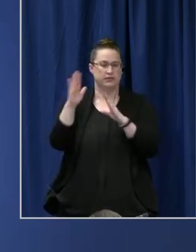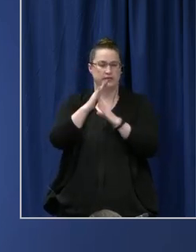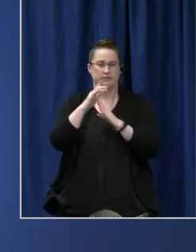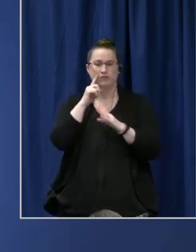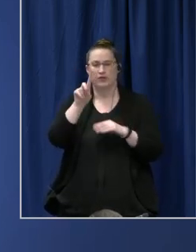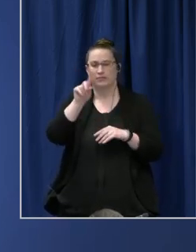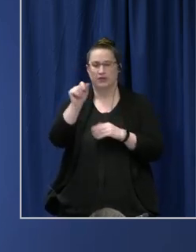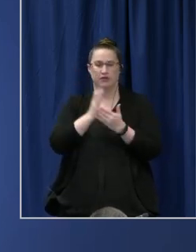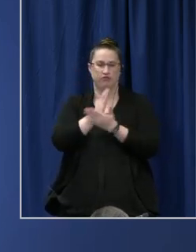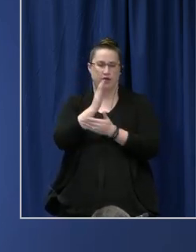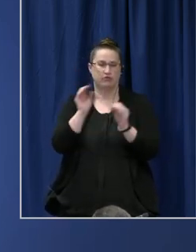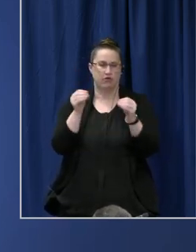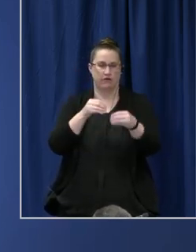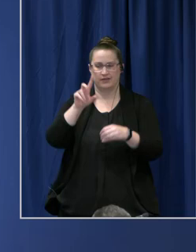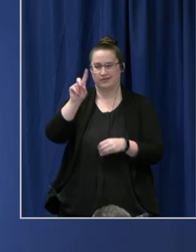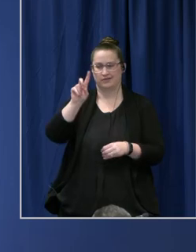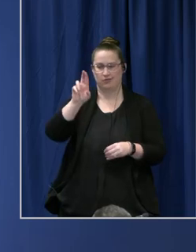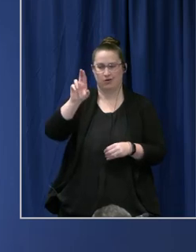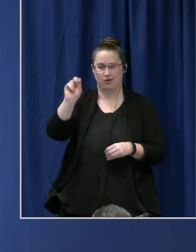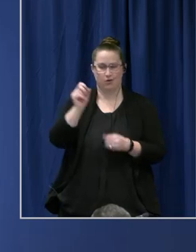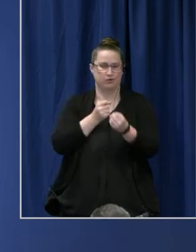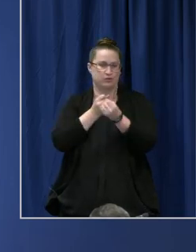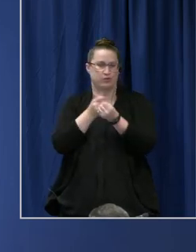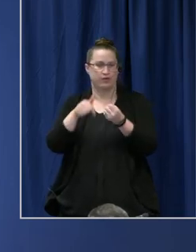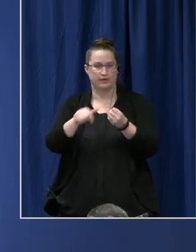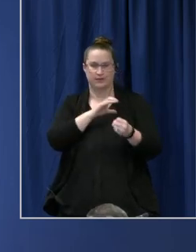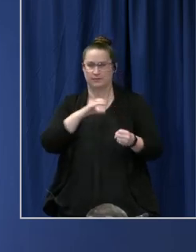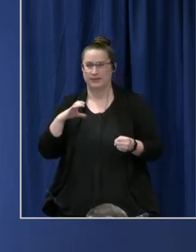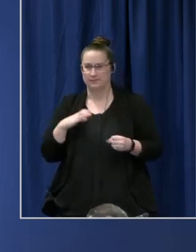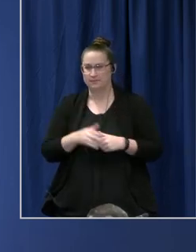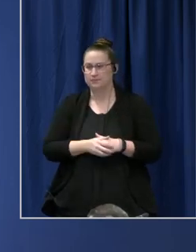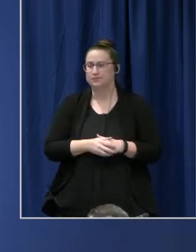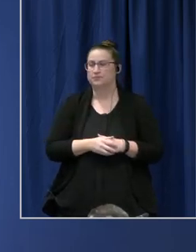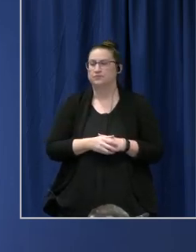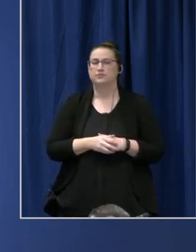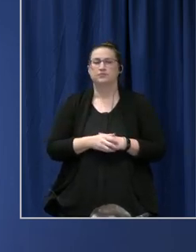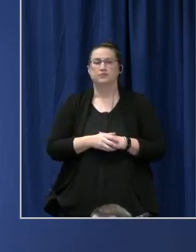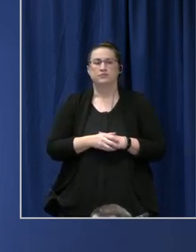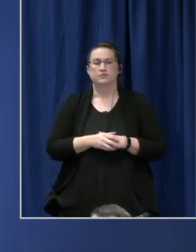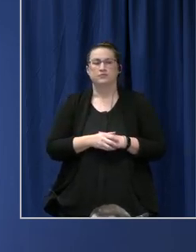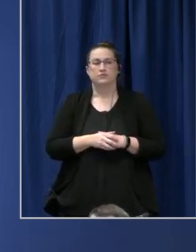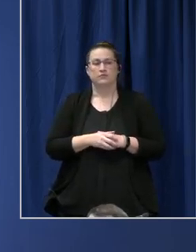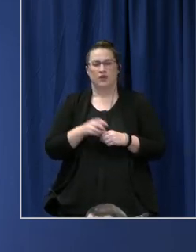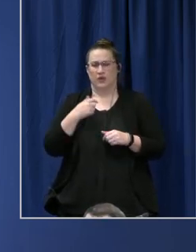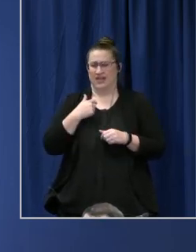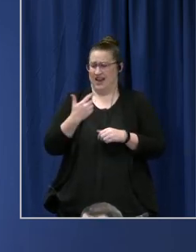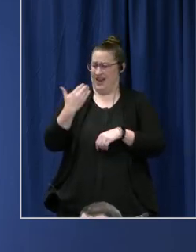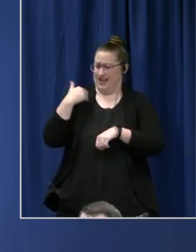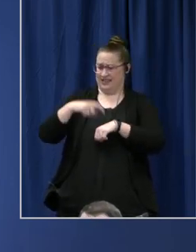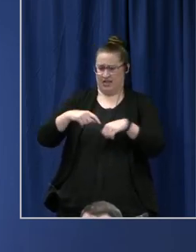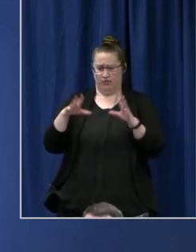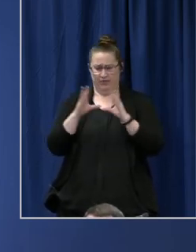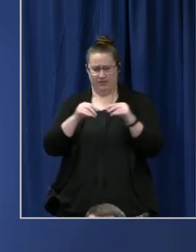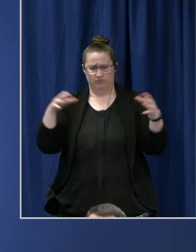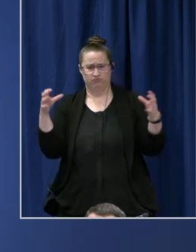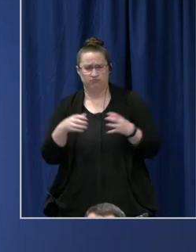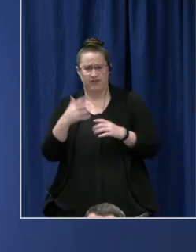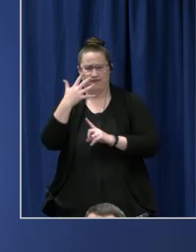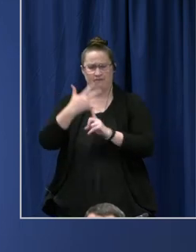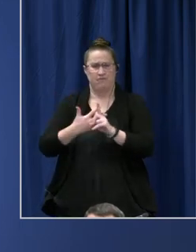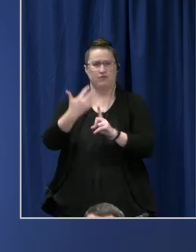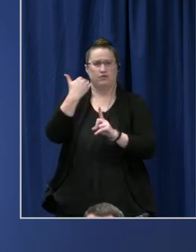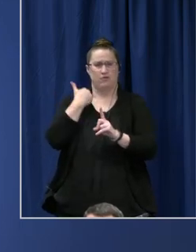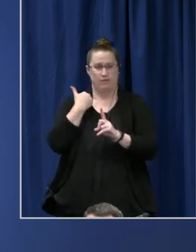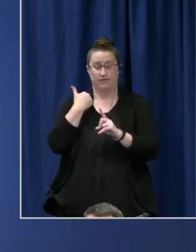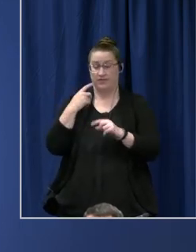Office who support this committee. Now, we last gathered here nearly 5 months ago, and since then, we've advanced a whole bunch